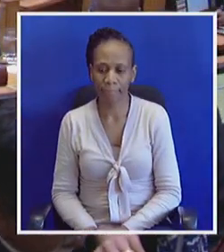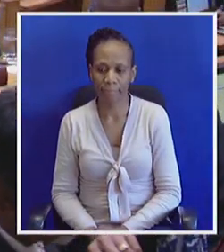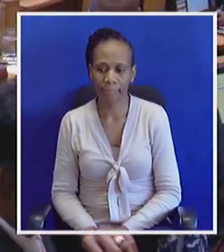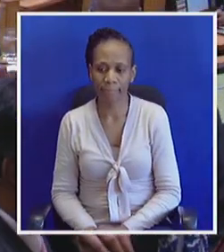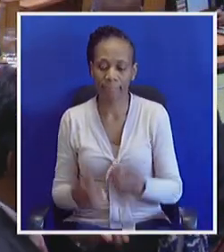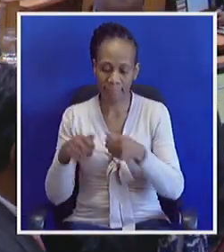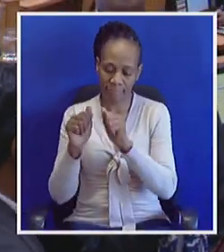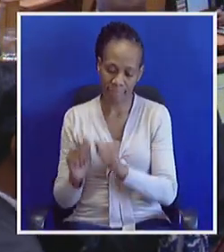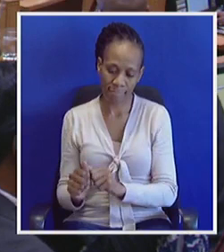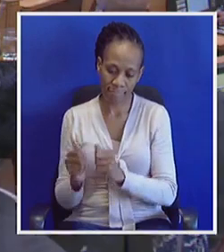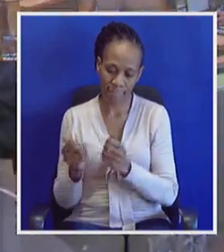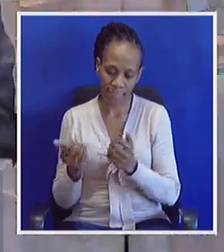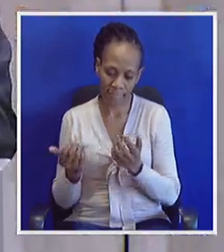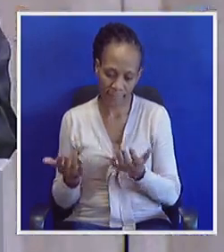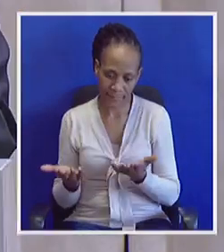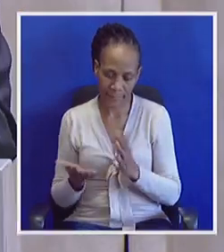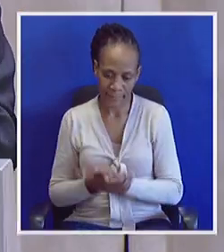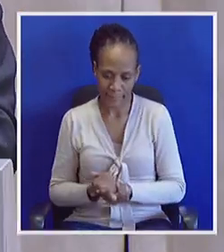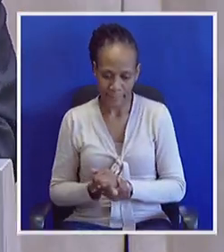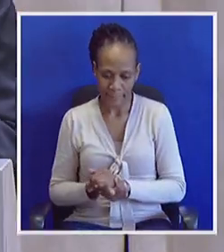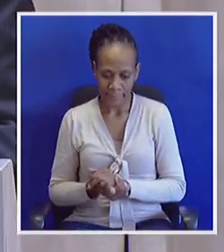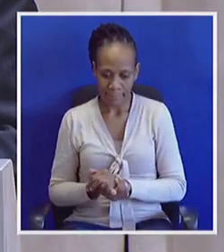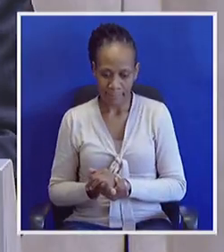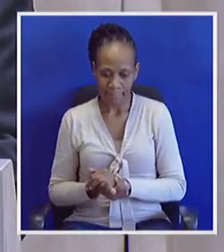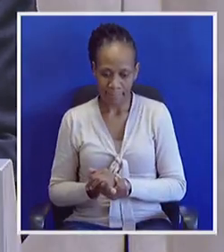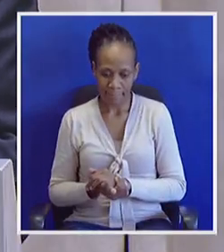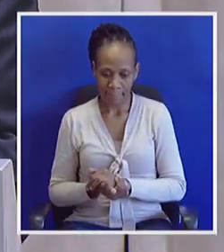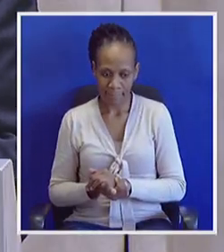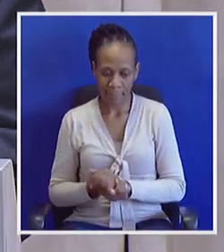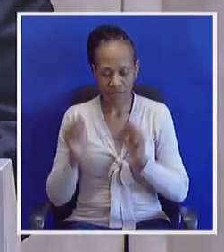Honorable Chairperson, yes, we have